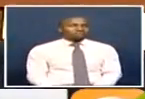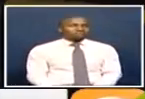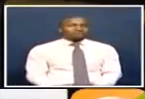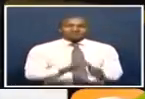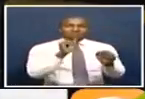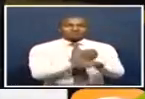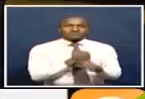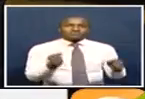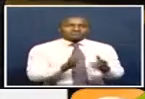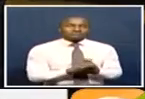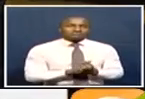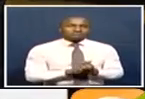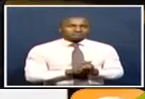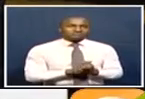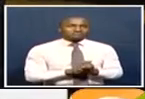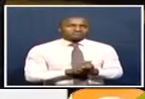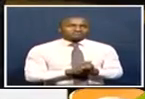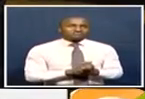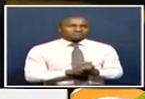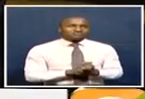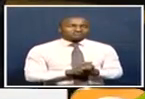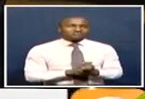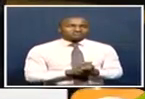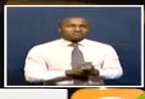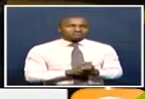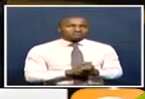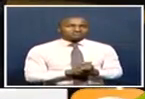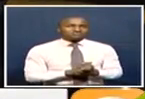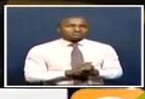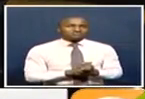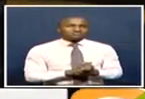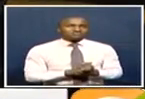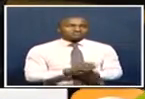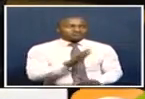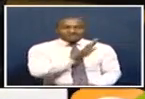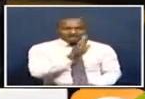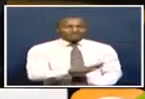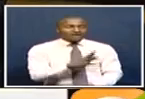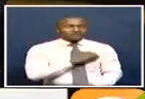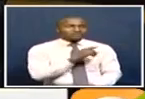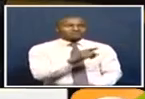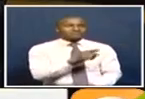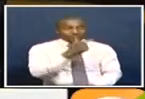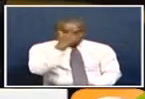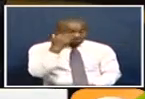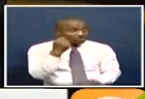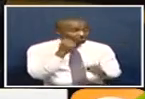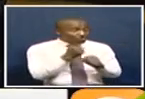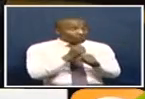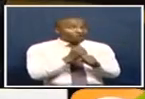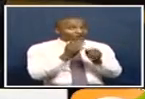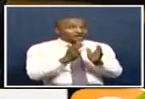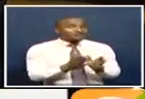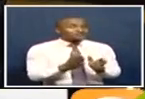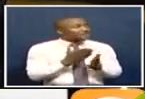It can't work. Never. Never. Never. Never, never. Never. Never. Yeah. Because workers of any